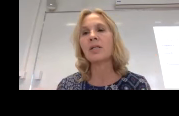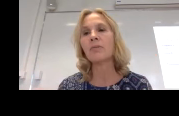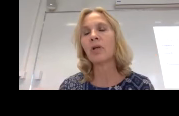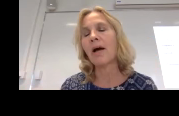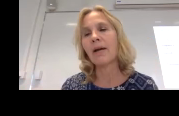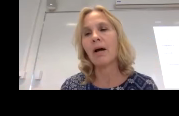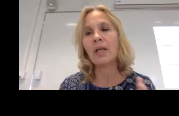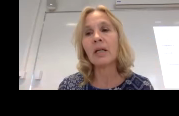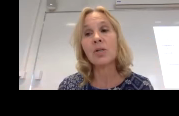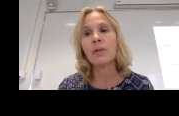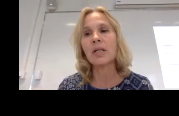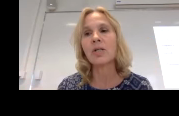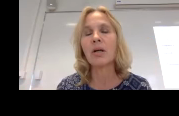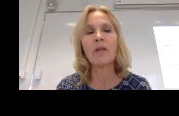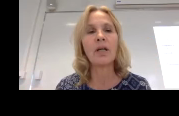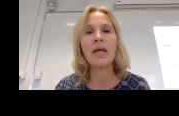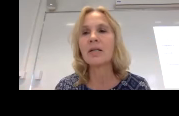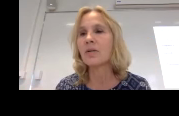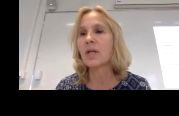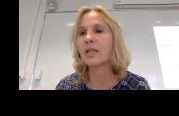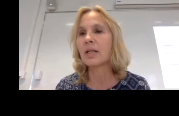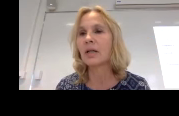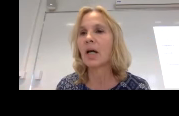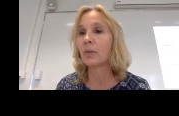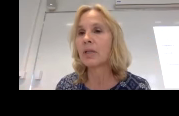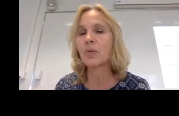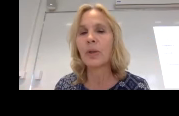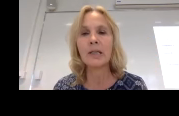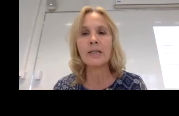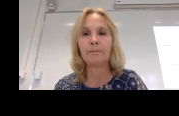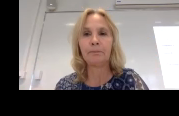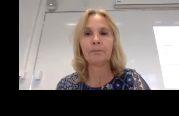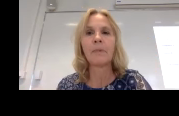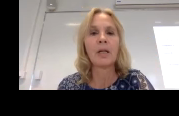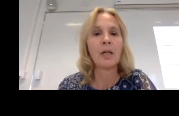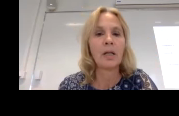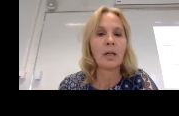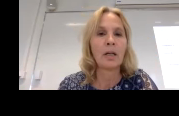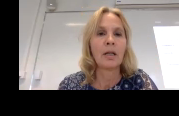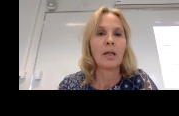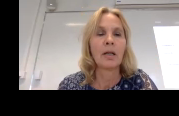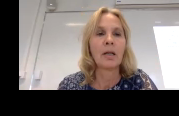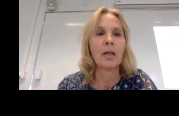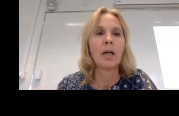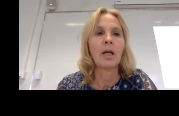had to rely on the English translation of the ASL sign to get concreteness ratings.